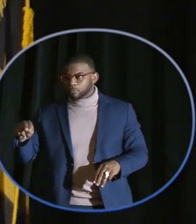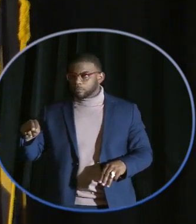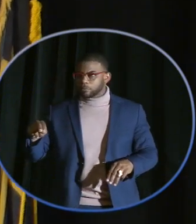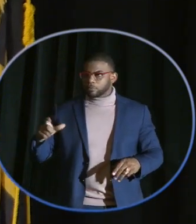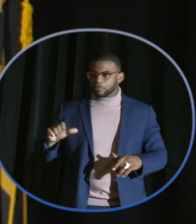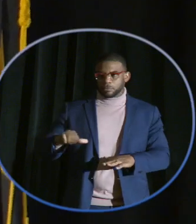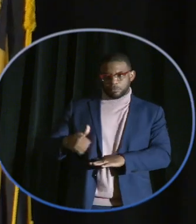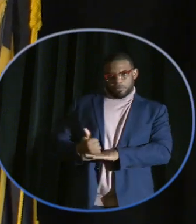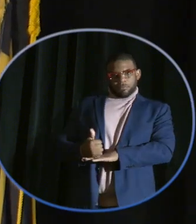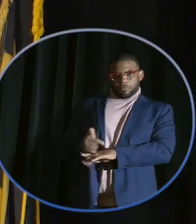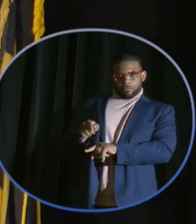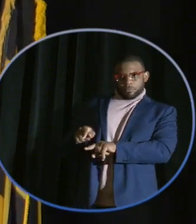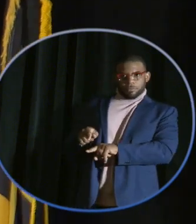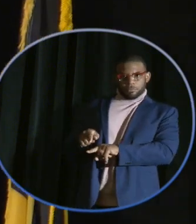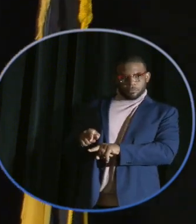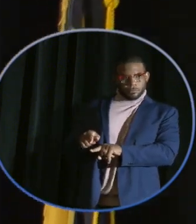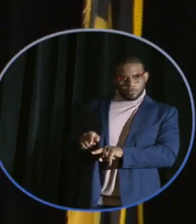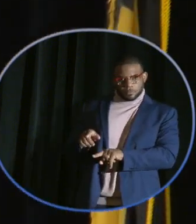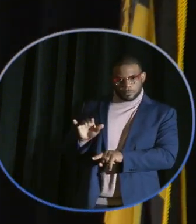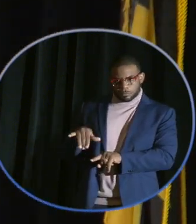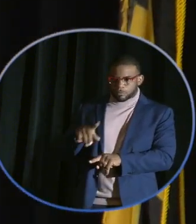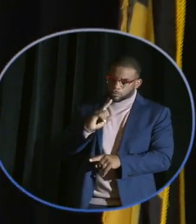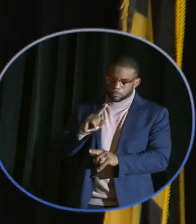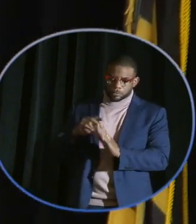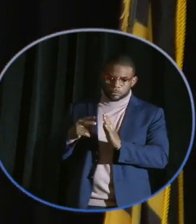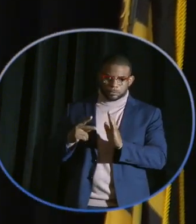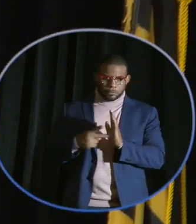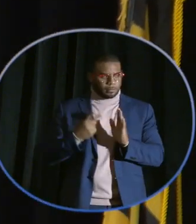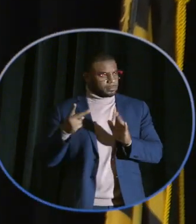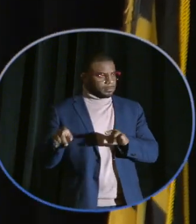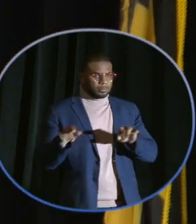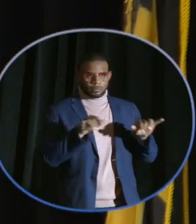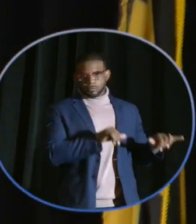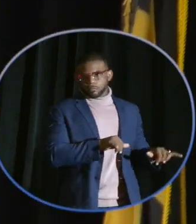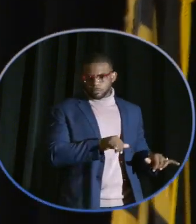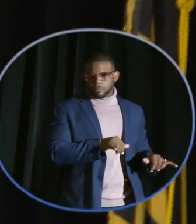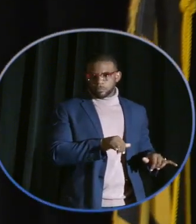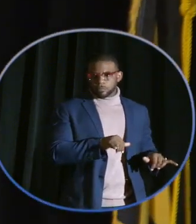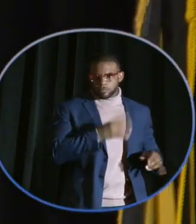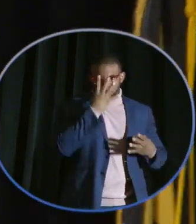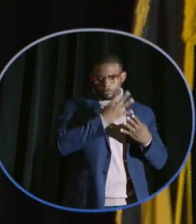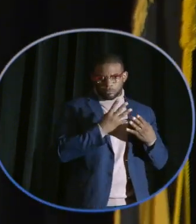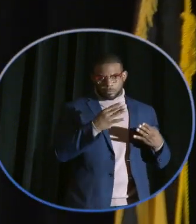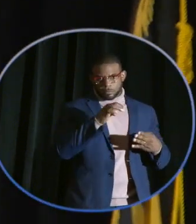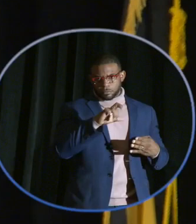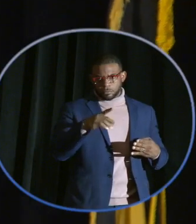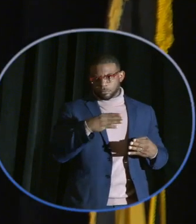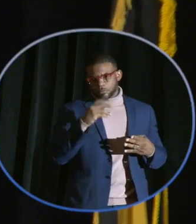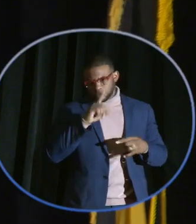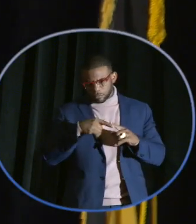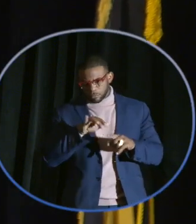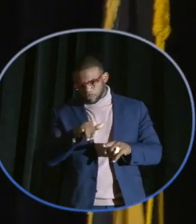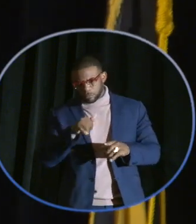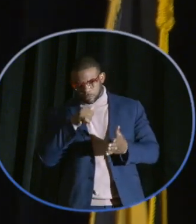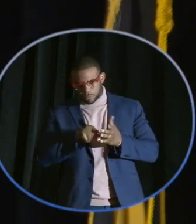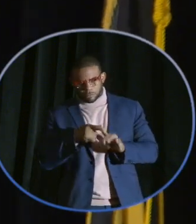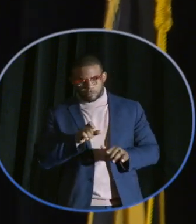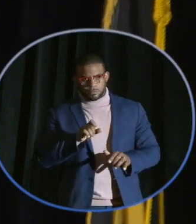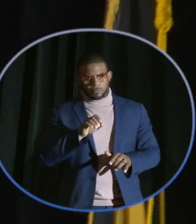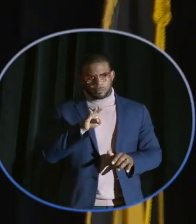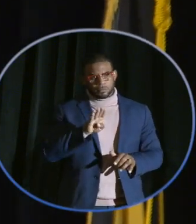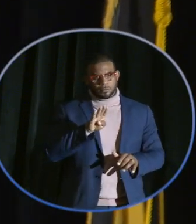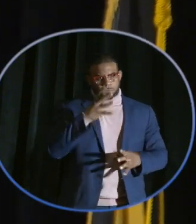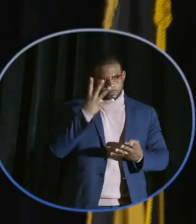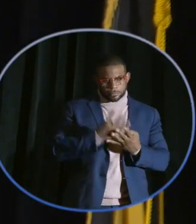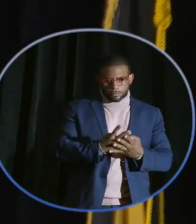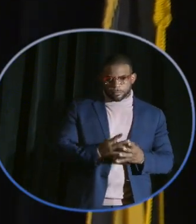an installation there that is a replica of a jail cell, and it talks about the letter from Birmingham